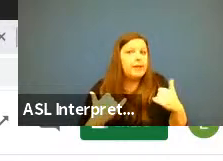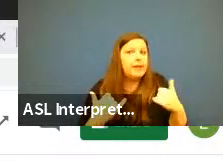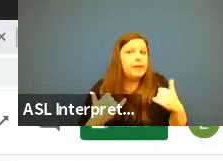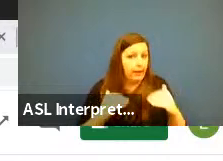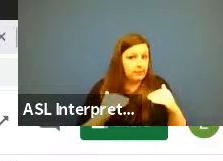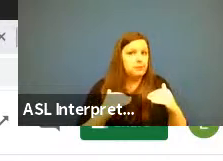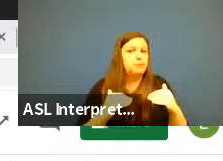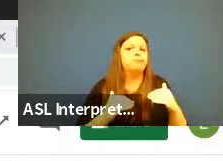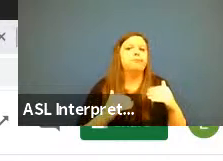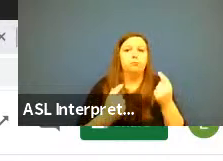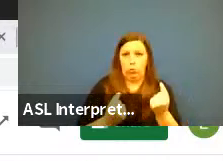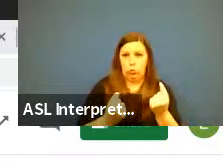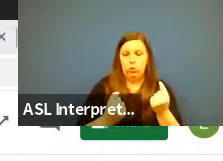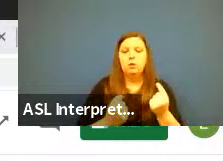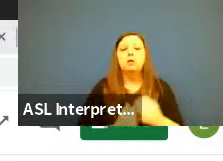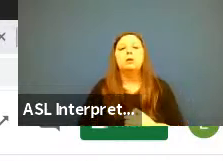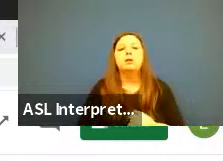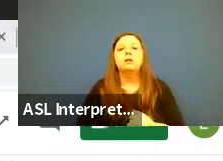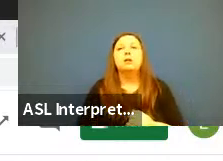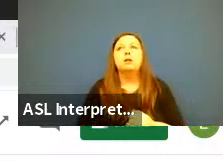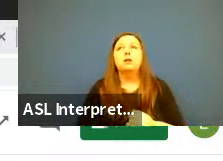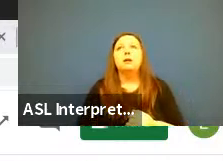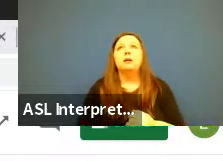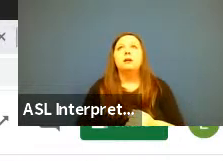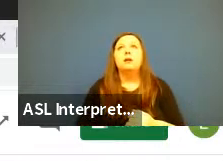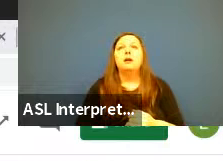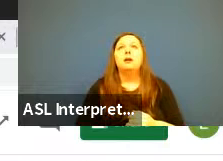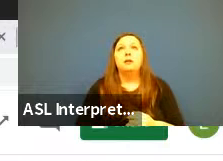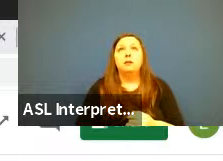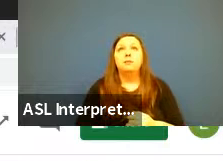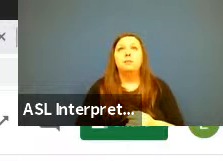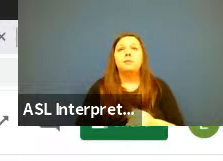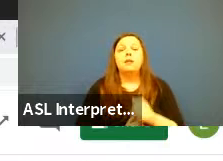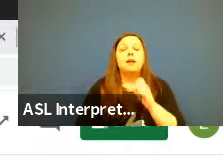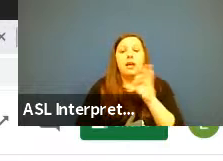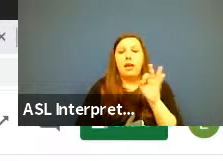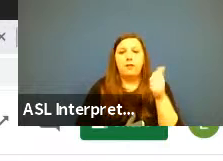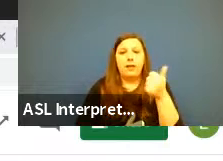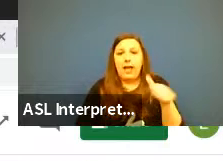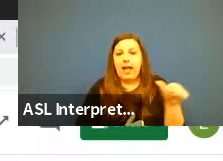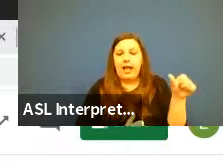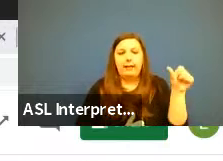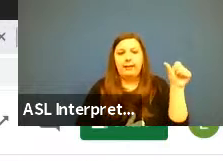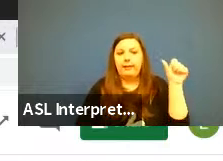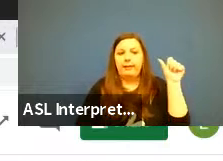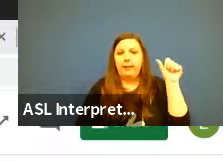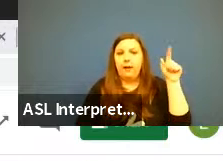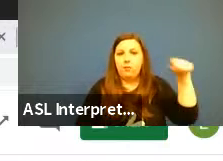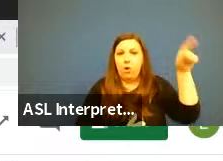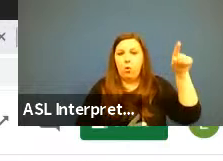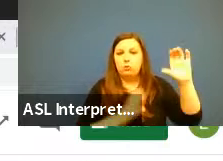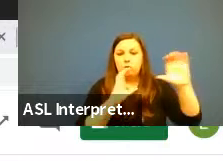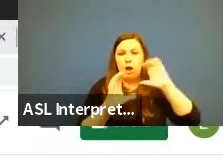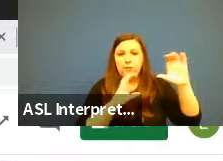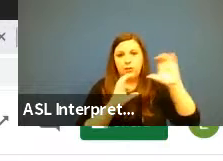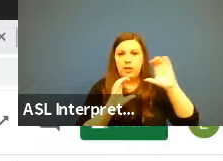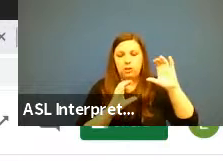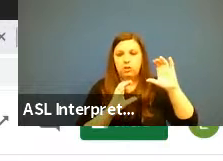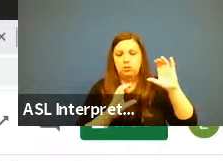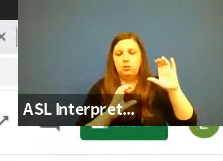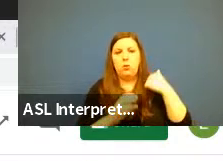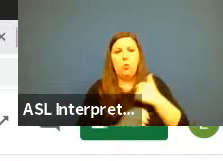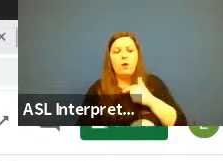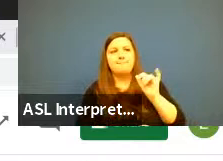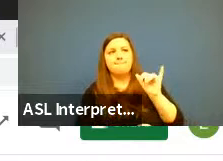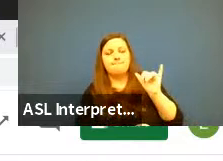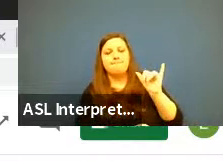step. And certainly if anything along those conversations come back to us and it's like, whoa, this is not going to work, of course